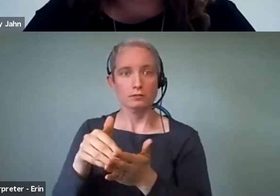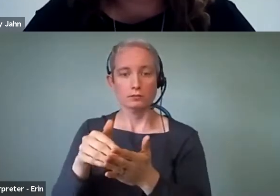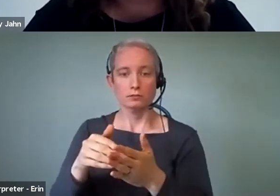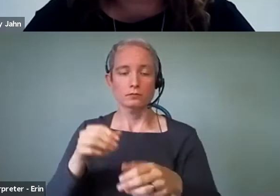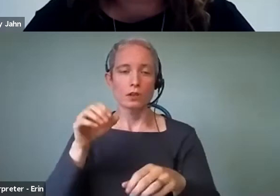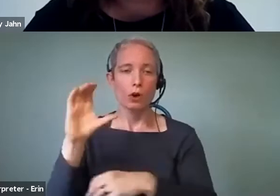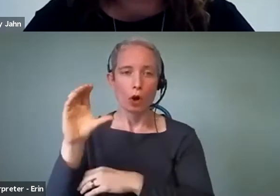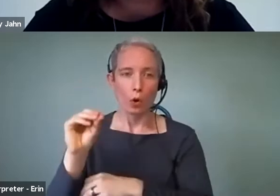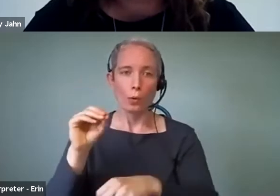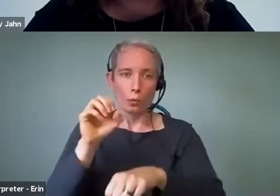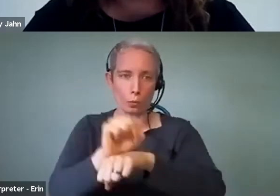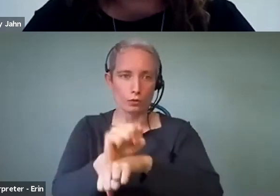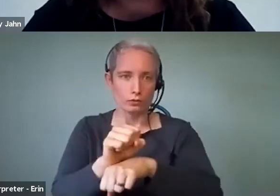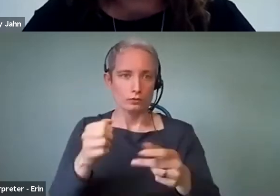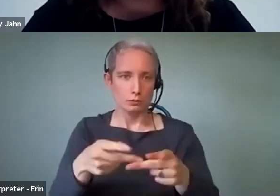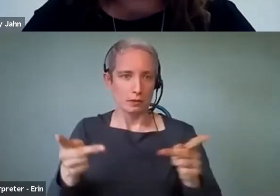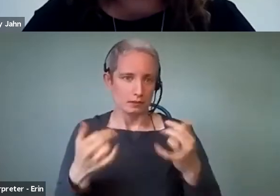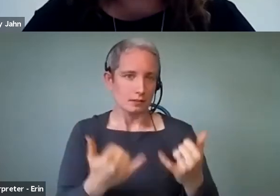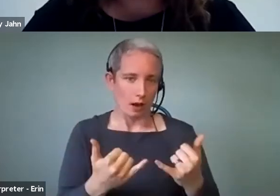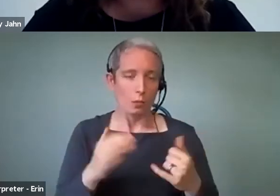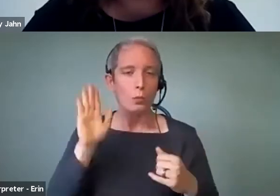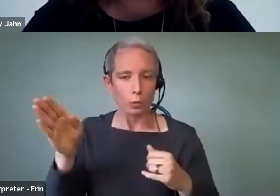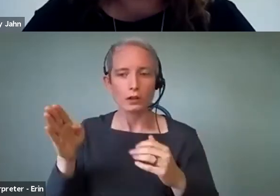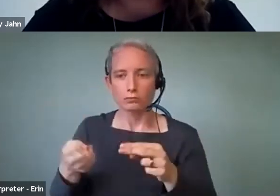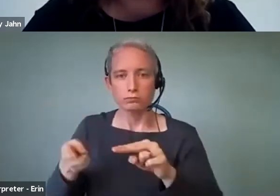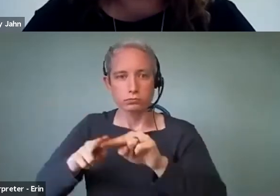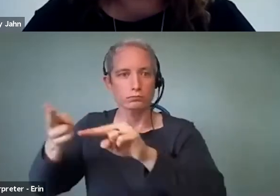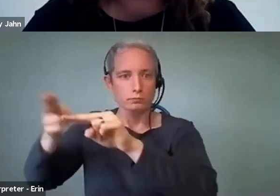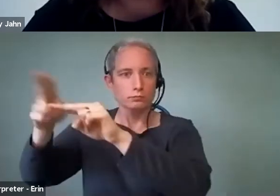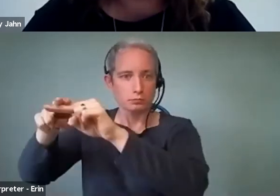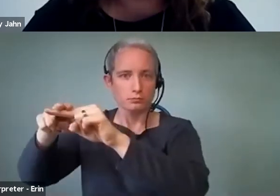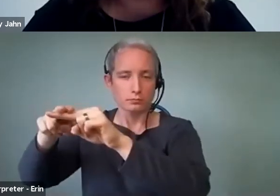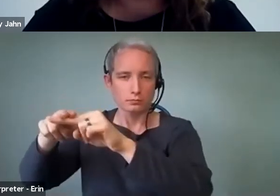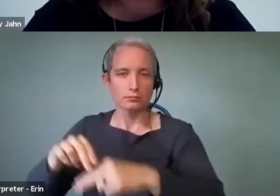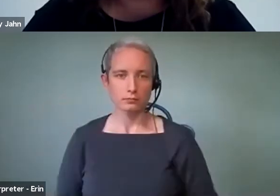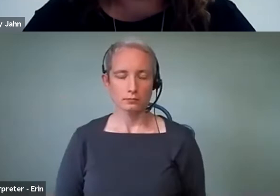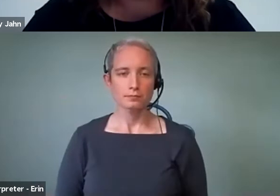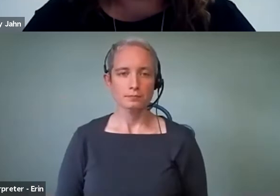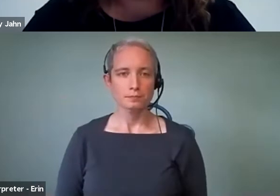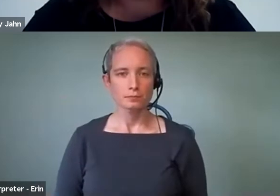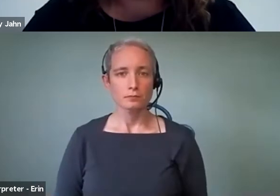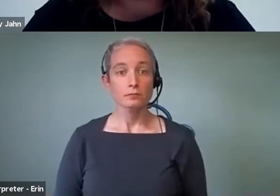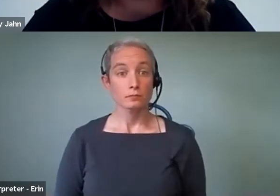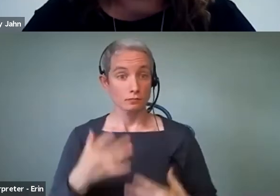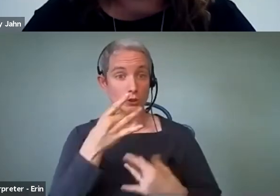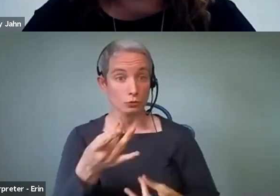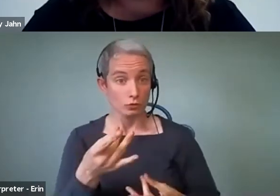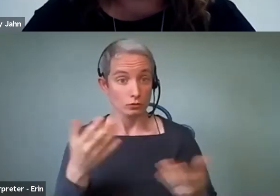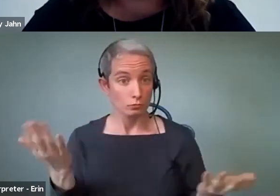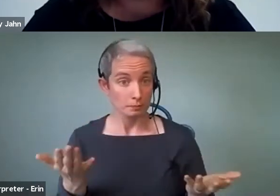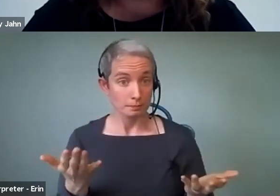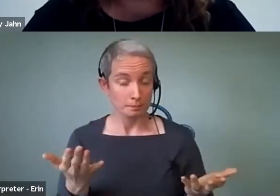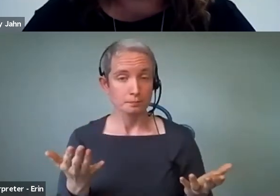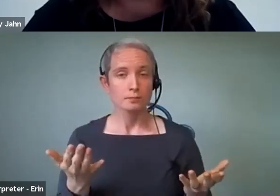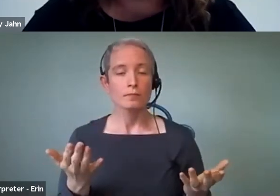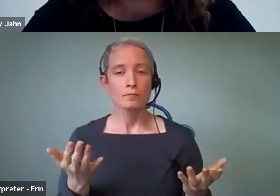about 3.5 million. So co-working space is going to increase. What I find interesting, if you